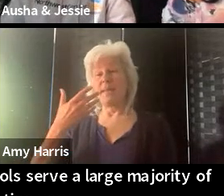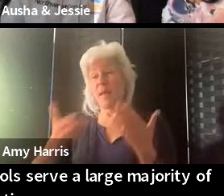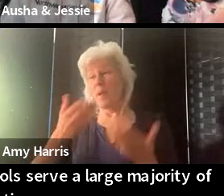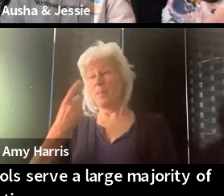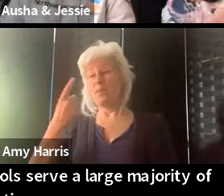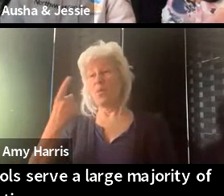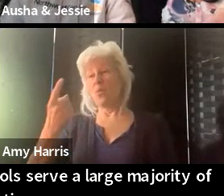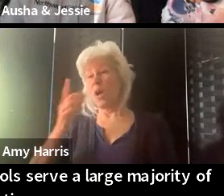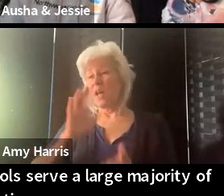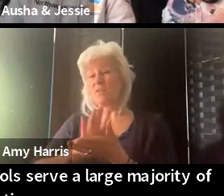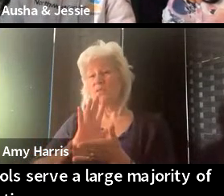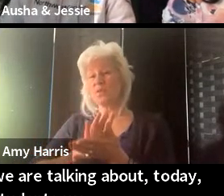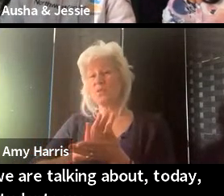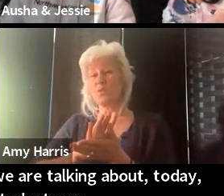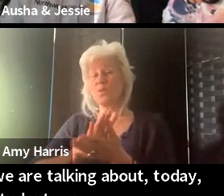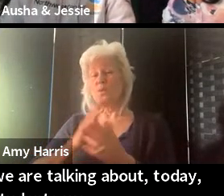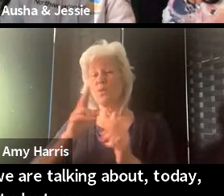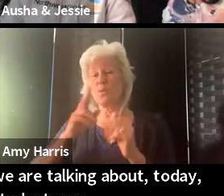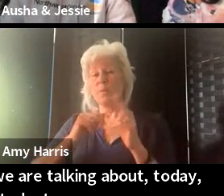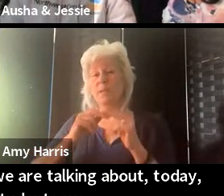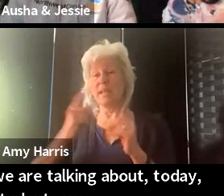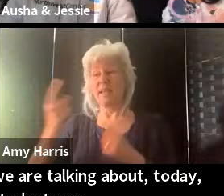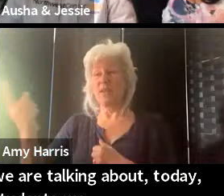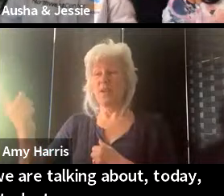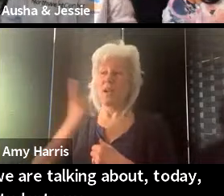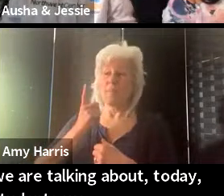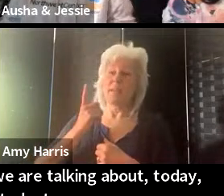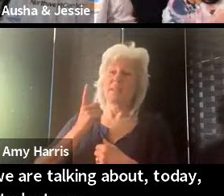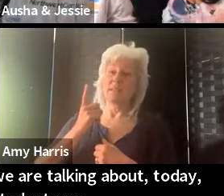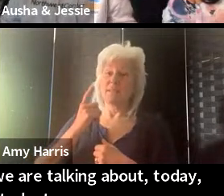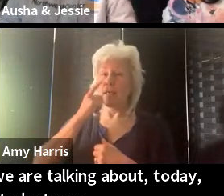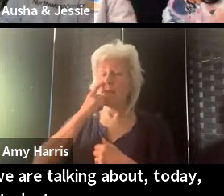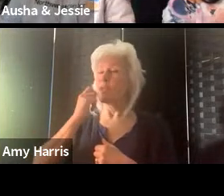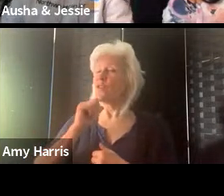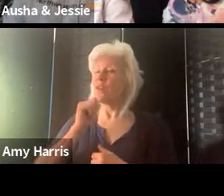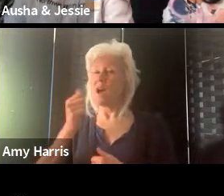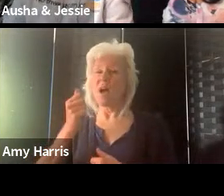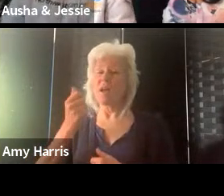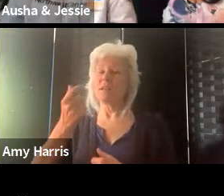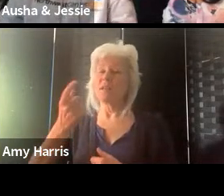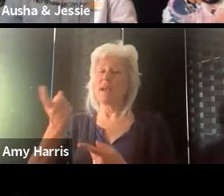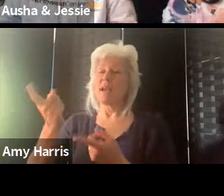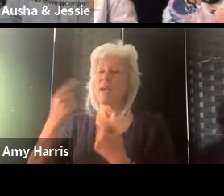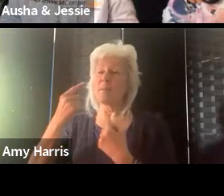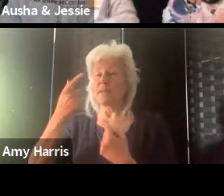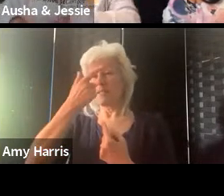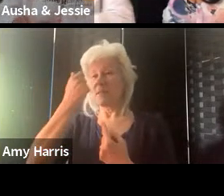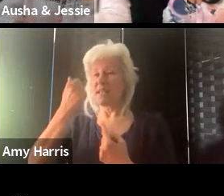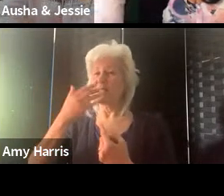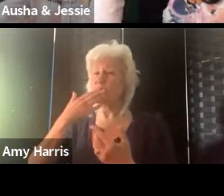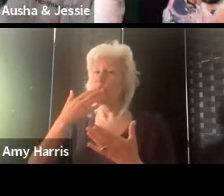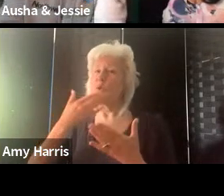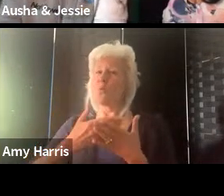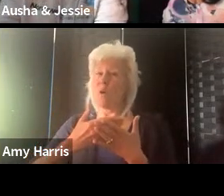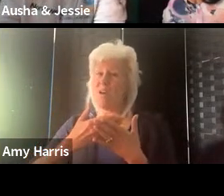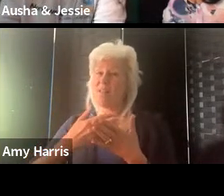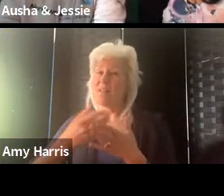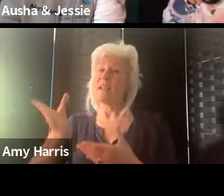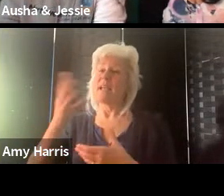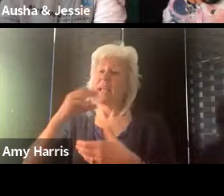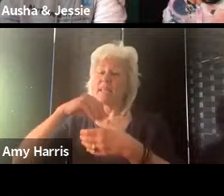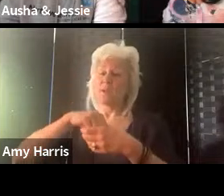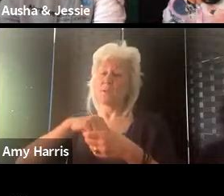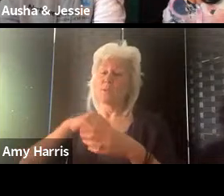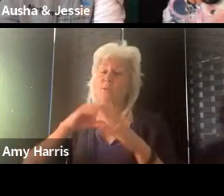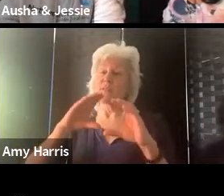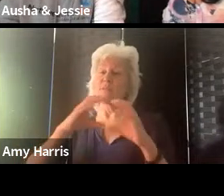building that they sure are coming to us because things are going well. I also think, you know, inclusive classrooms at Child is a little